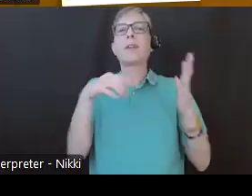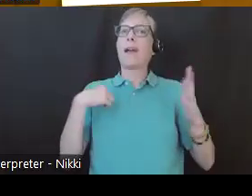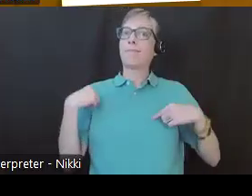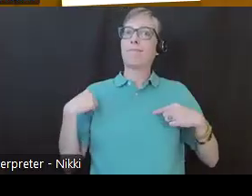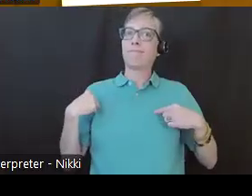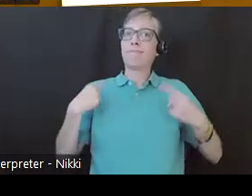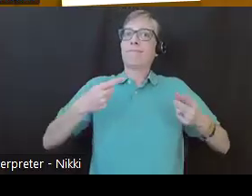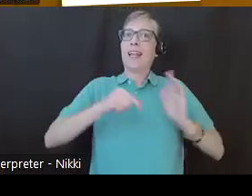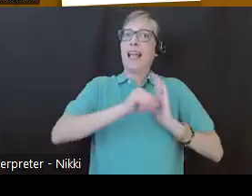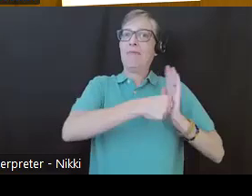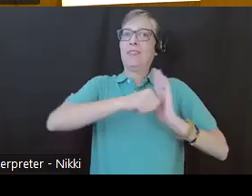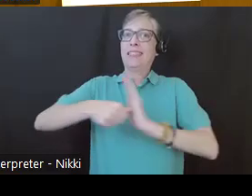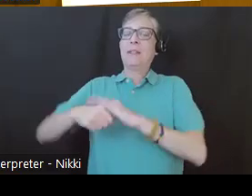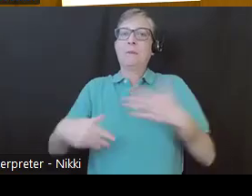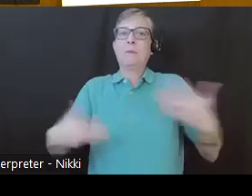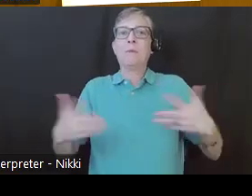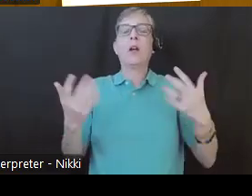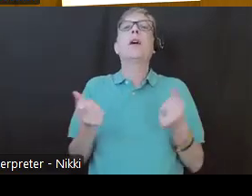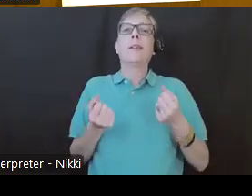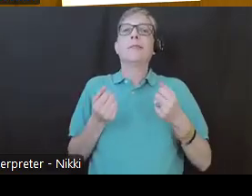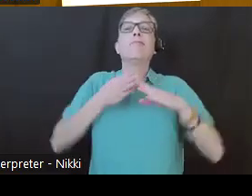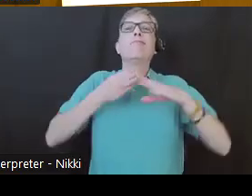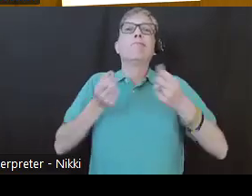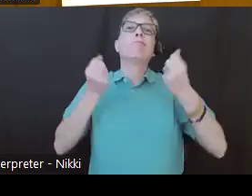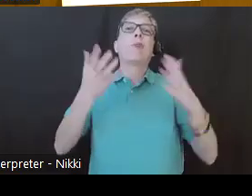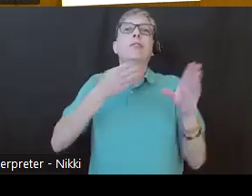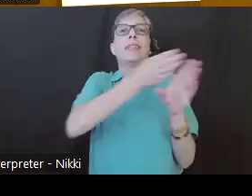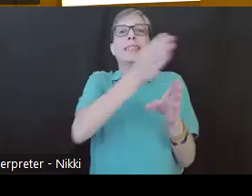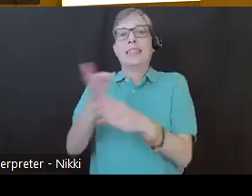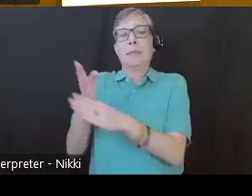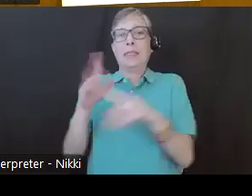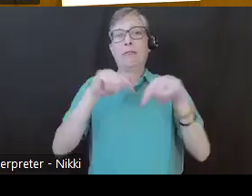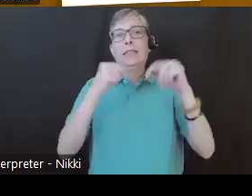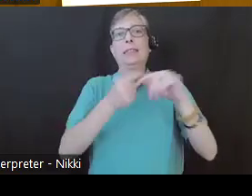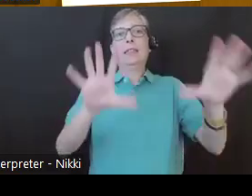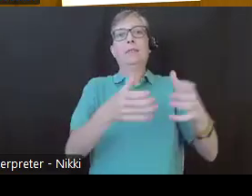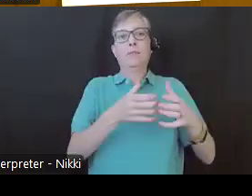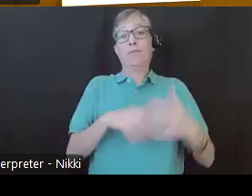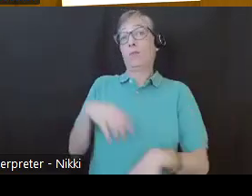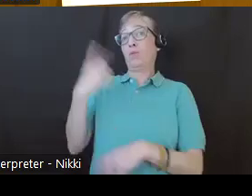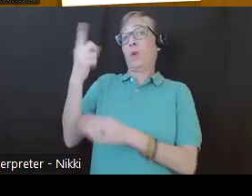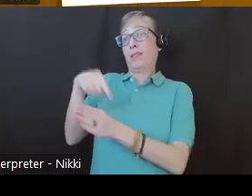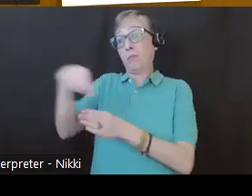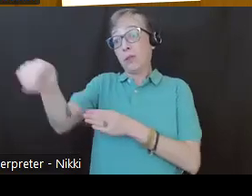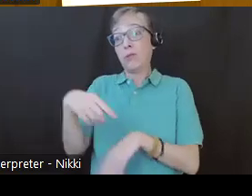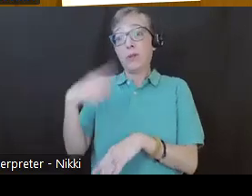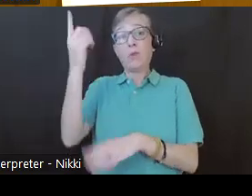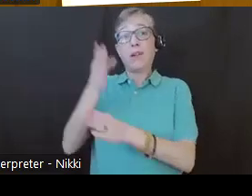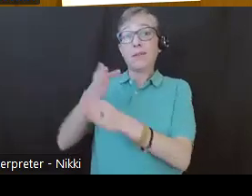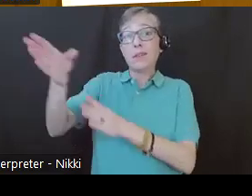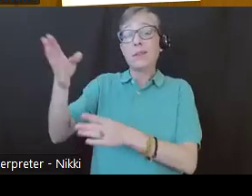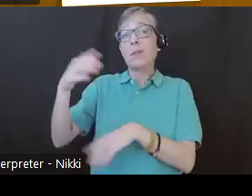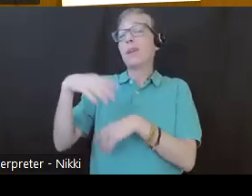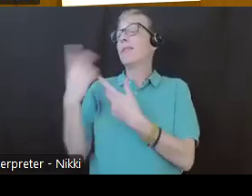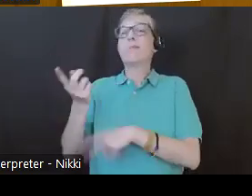of a multidisciplinary team. One specialty or discipline can't address all the needs, and we need to strive